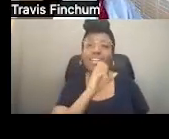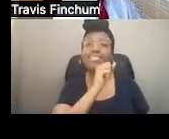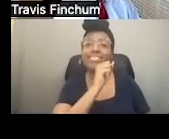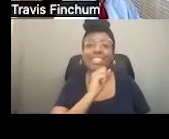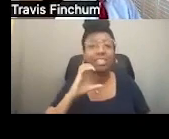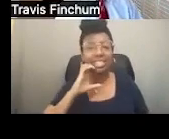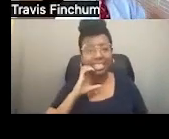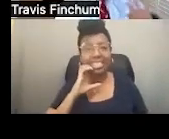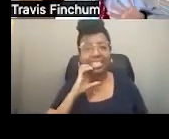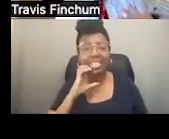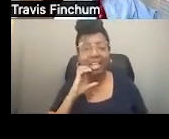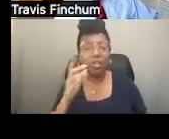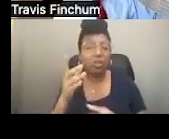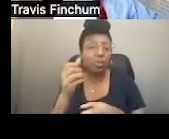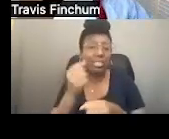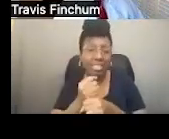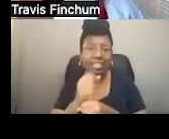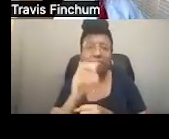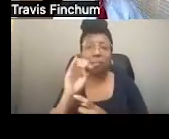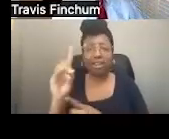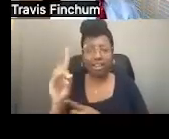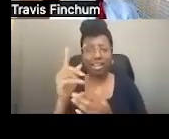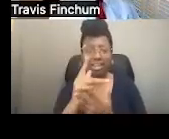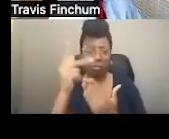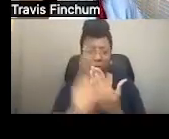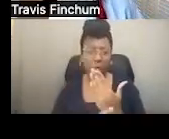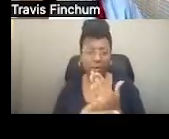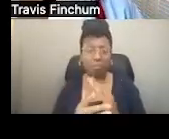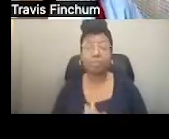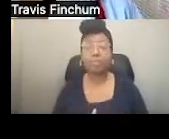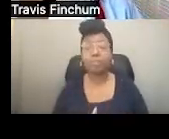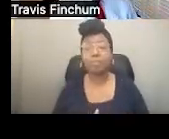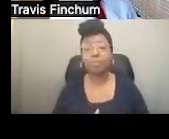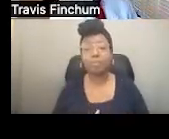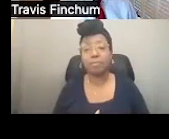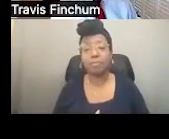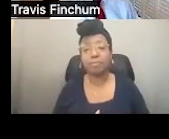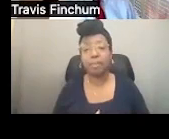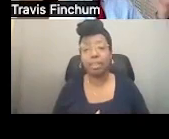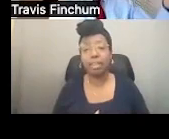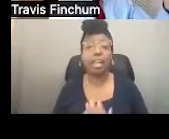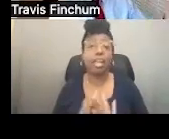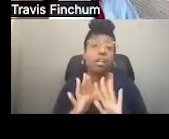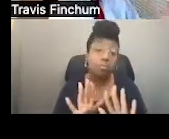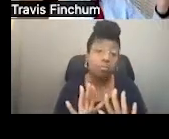of the Medicaid programs. There's a family track for Medicaid where you just have to be a minor child and then be